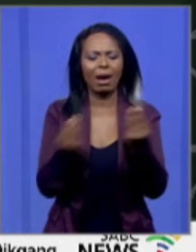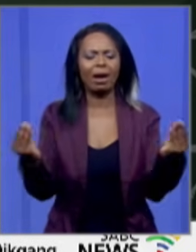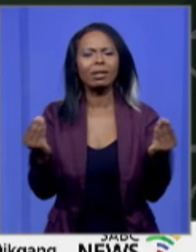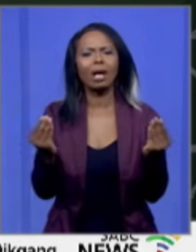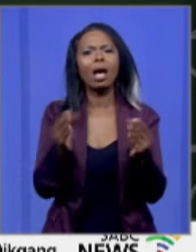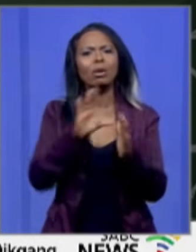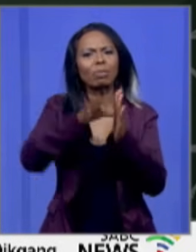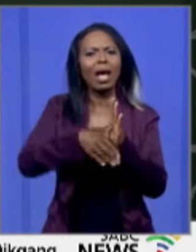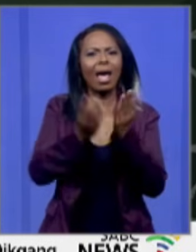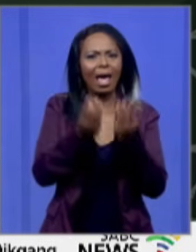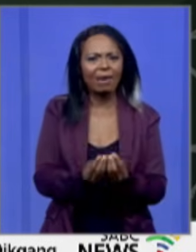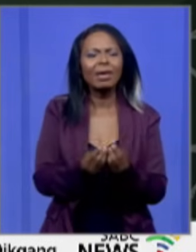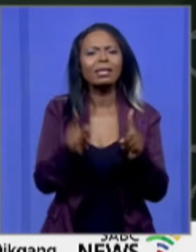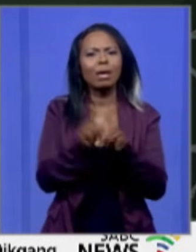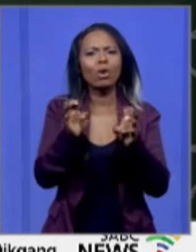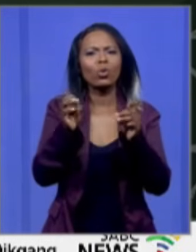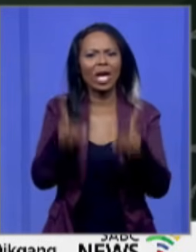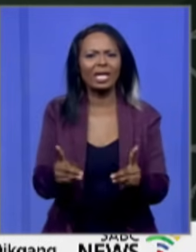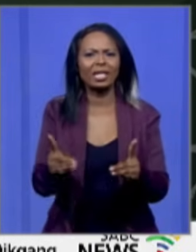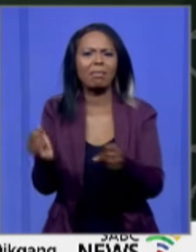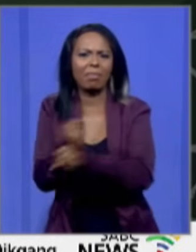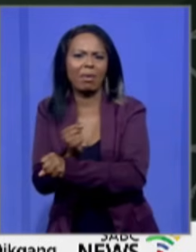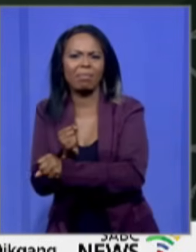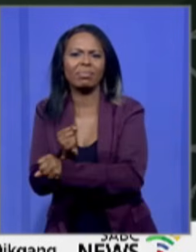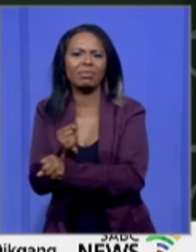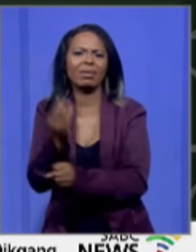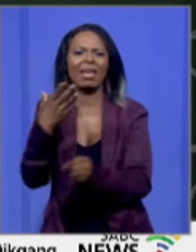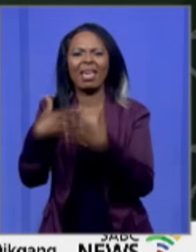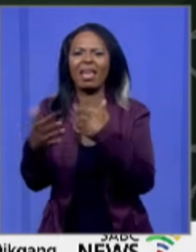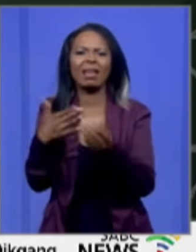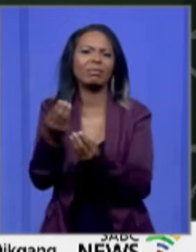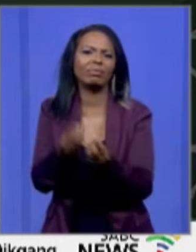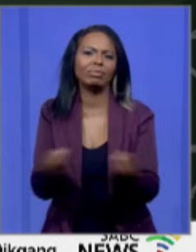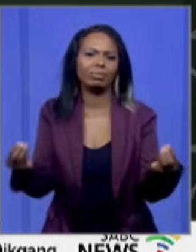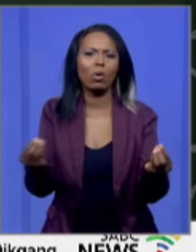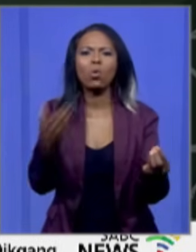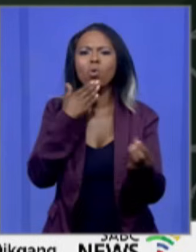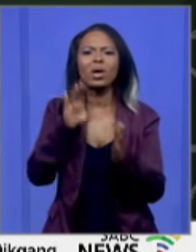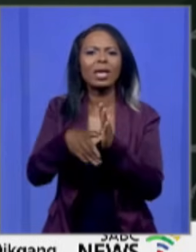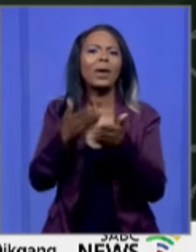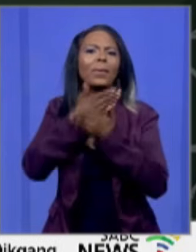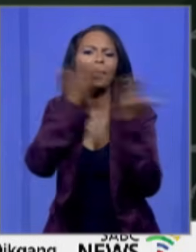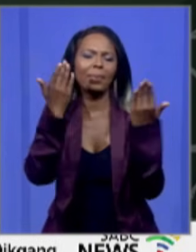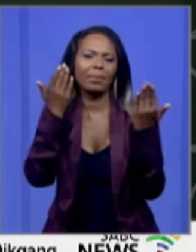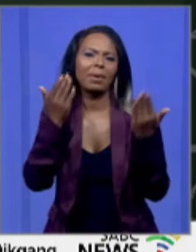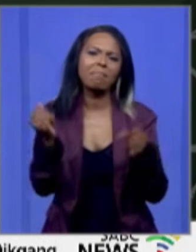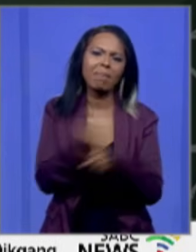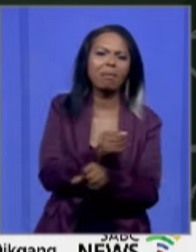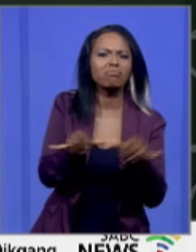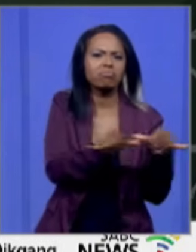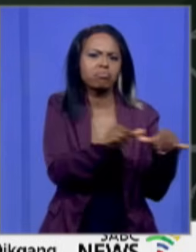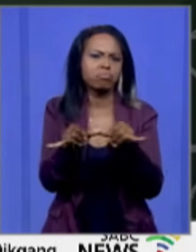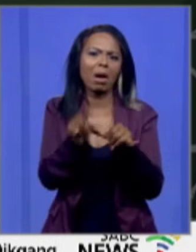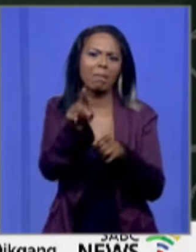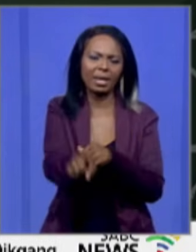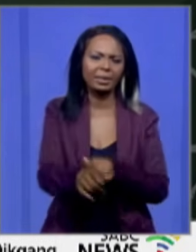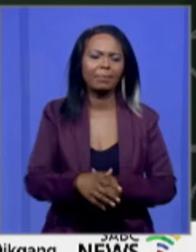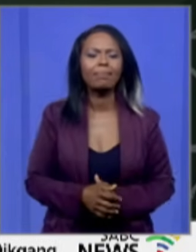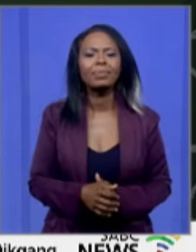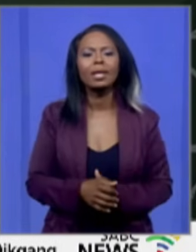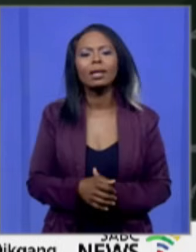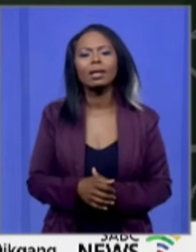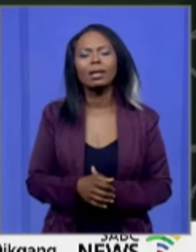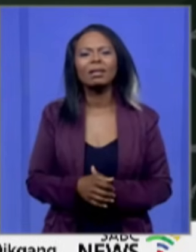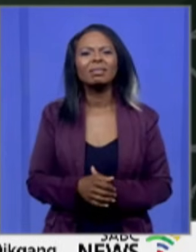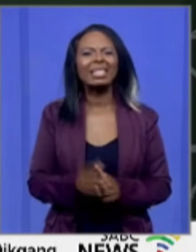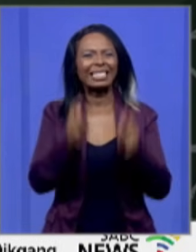e tshwana le ya bana ba ba siameng ba senang bogole. Nna bothata jo ke itemogetseng jona ke batho ba go nametša bana